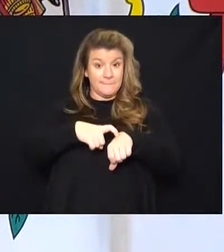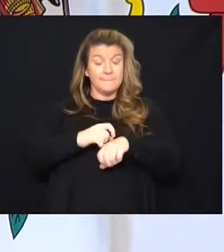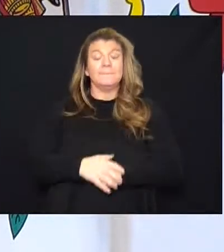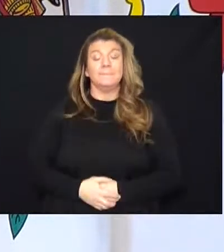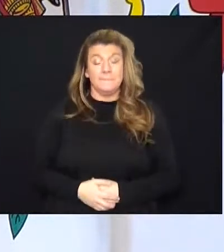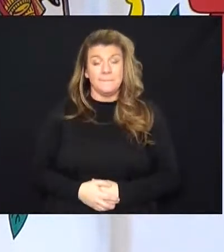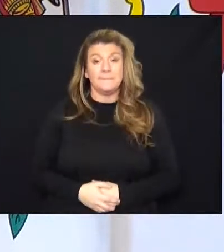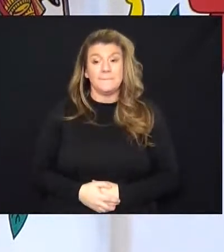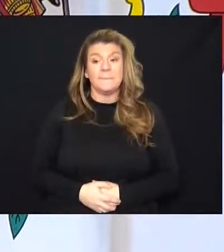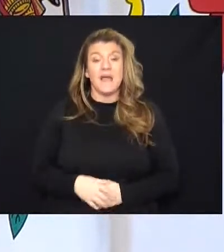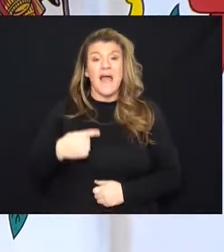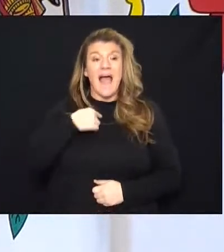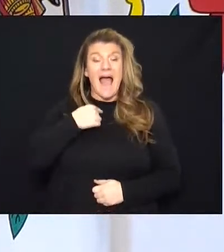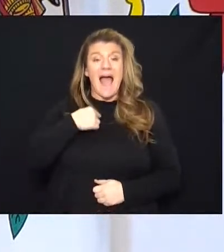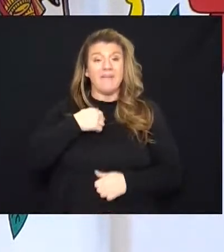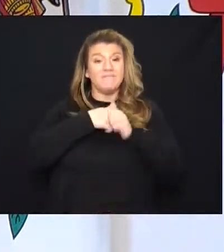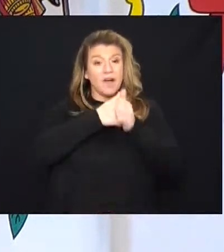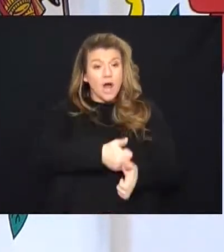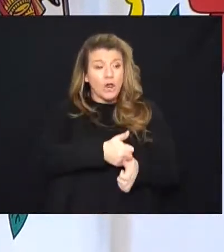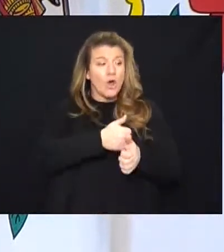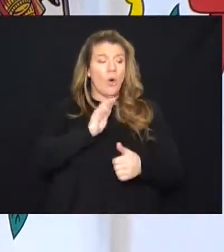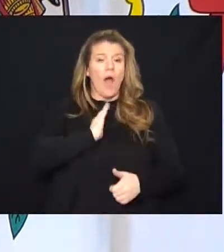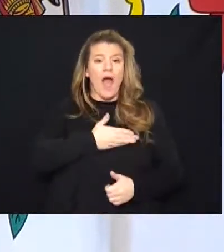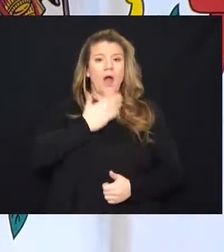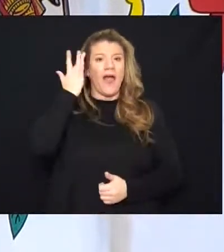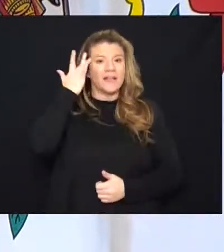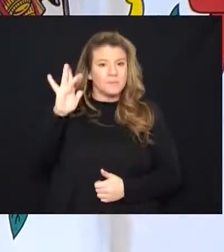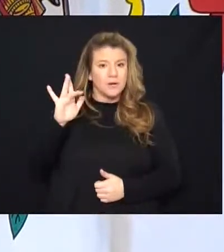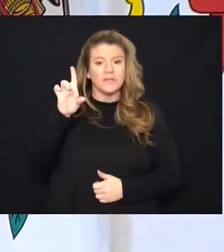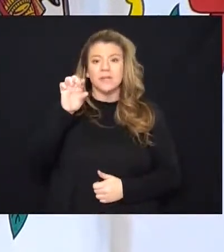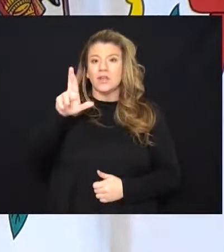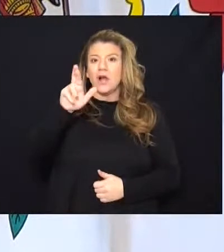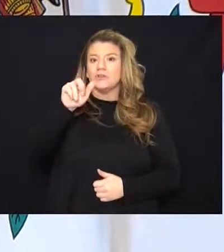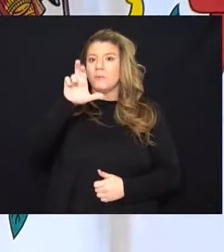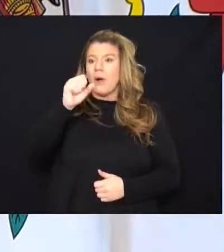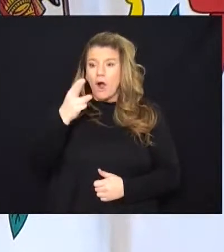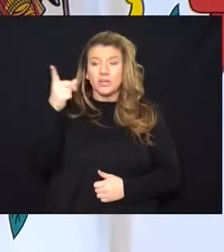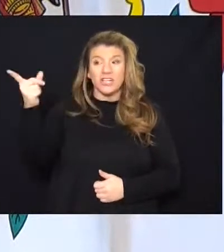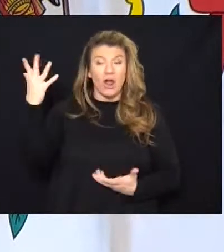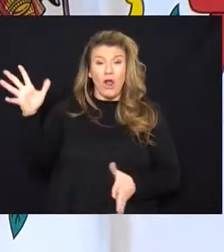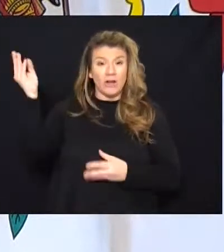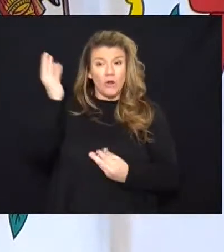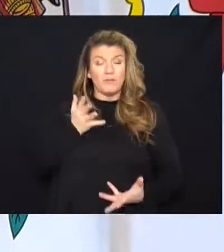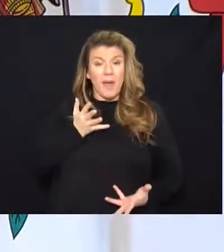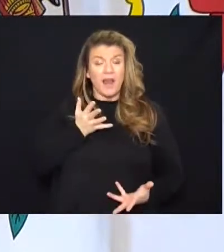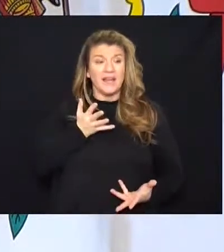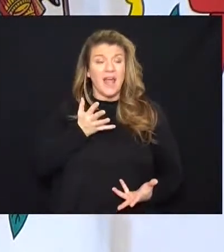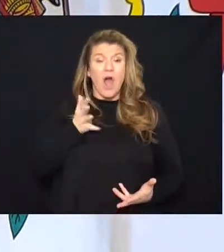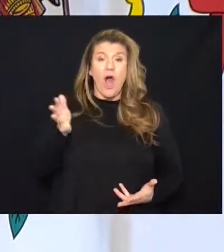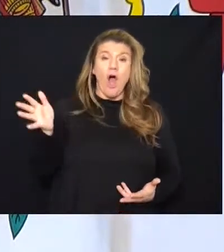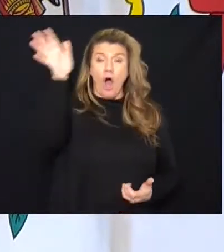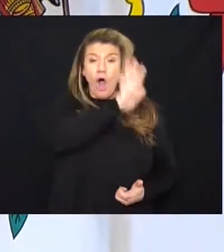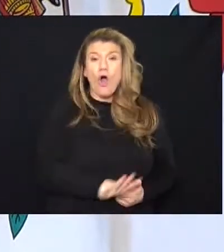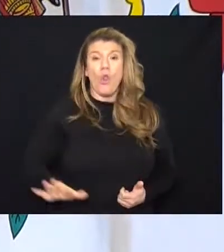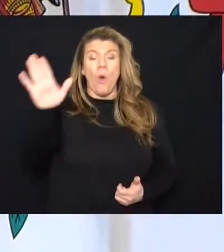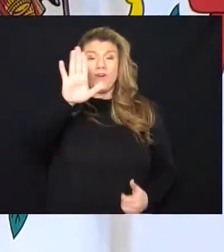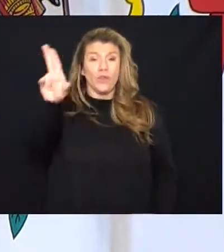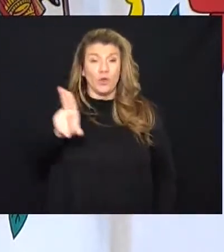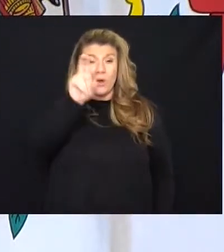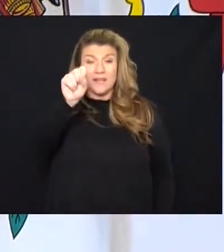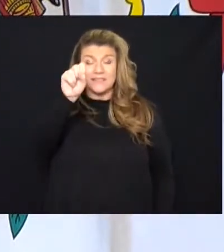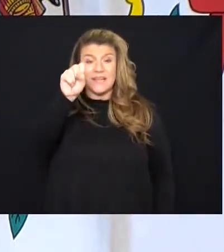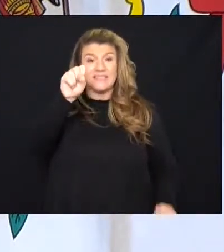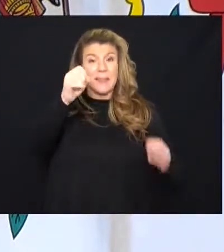back to our experts, and I go back to Dr. Marsh telling us about all across the United States, the number